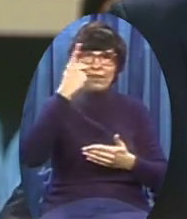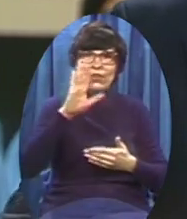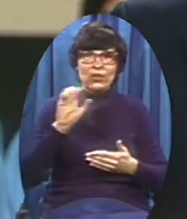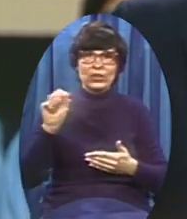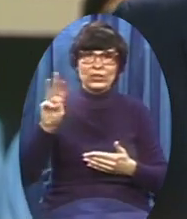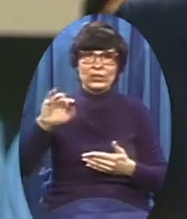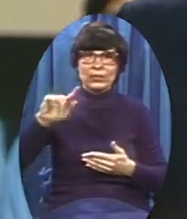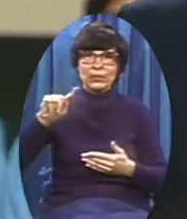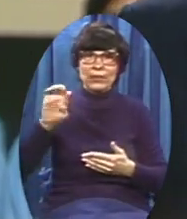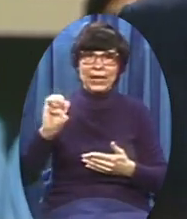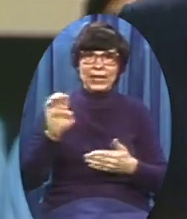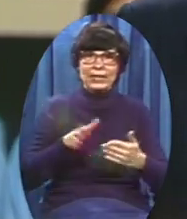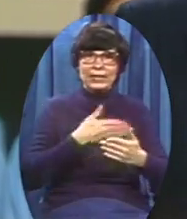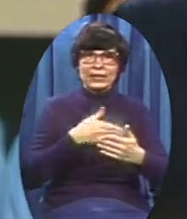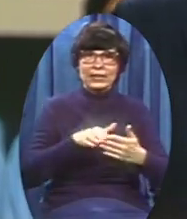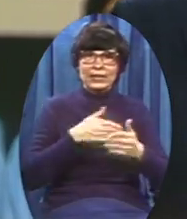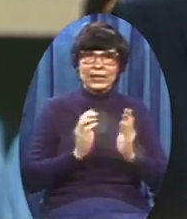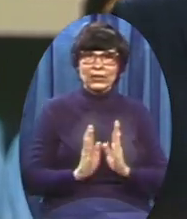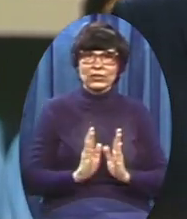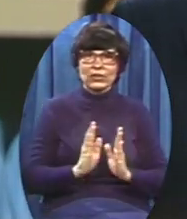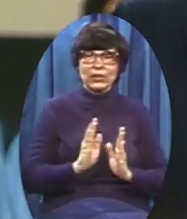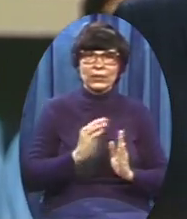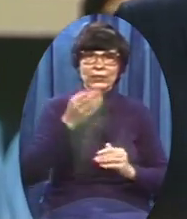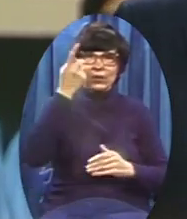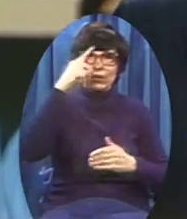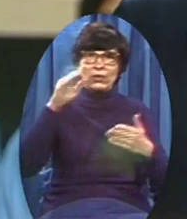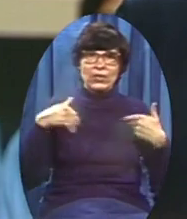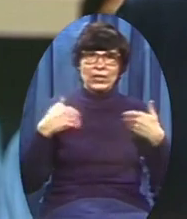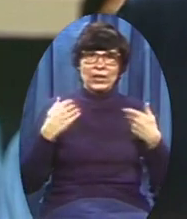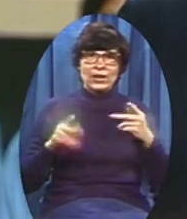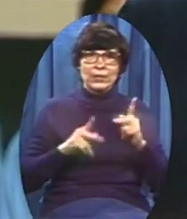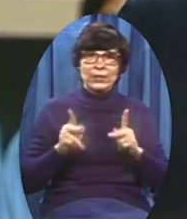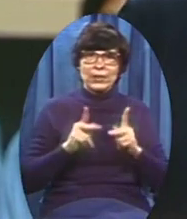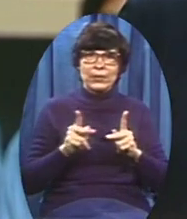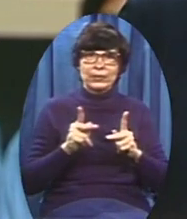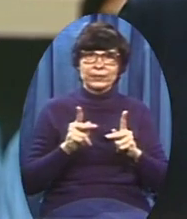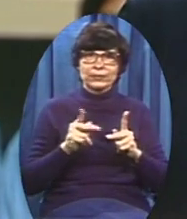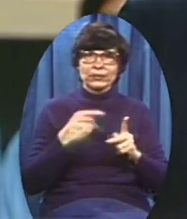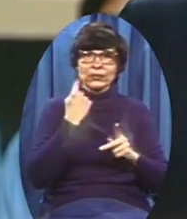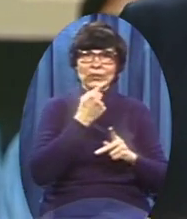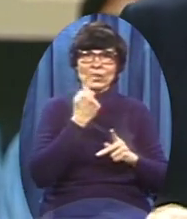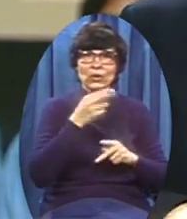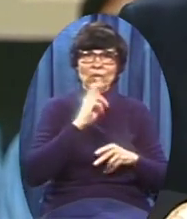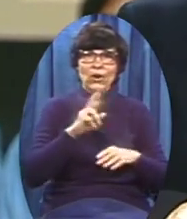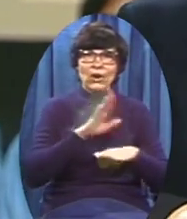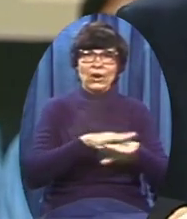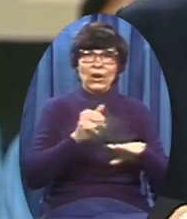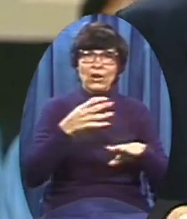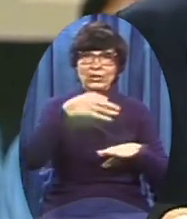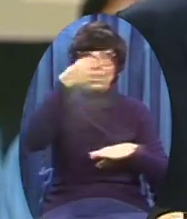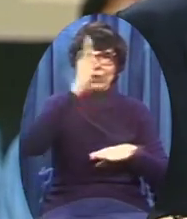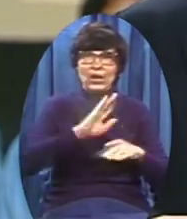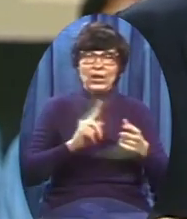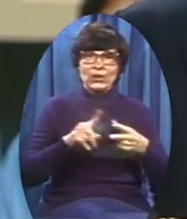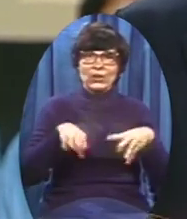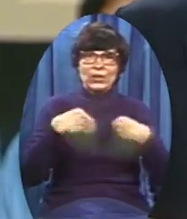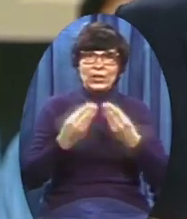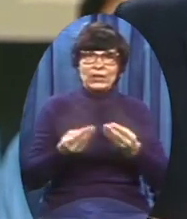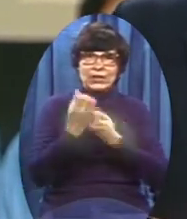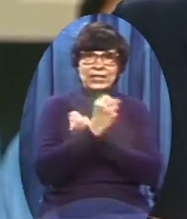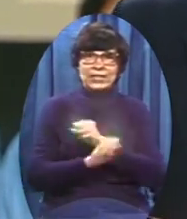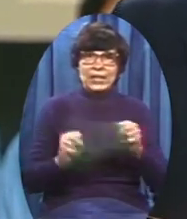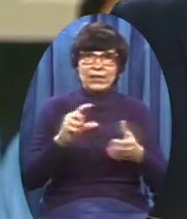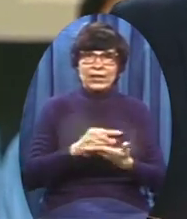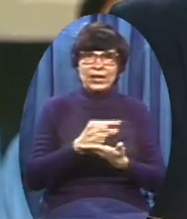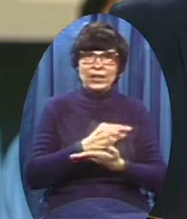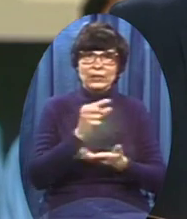people and our student bodies who are called of God to take the saving gospel of Christ to the world. And that's what this television radio